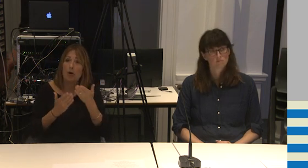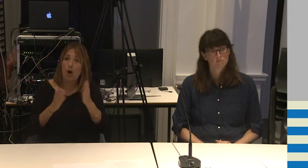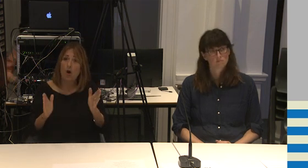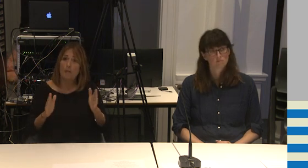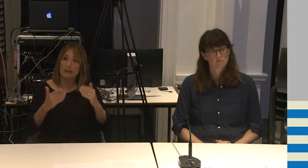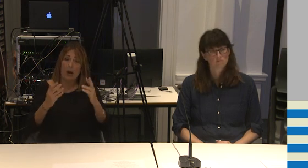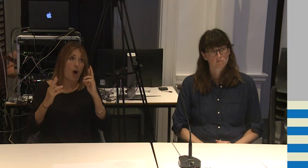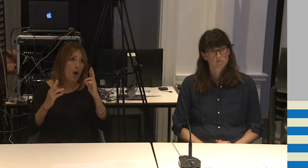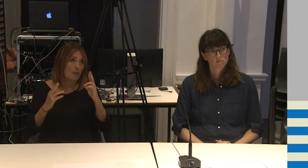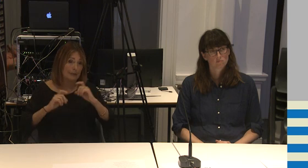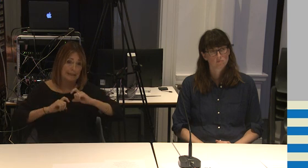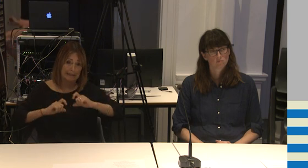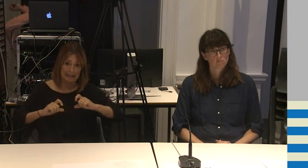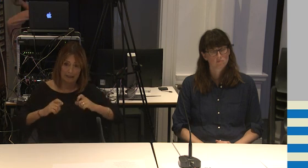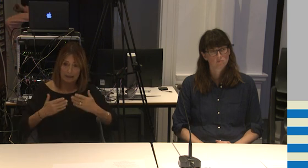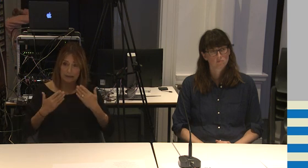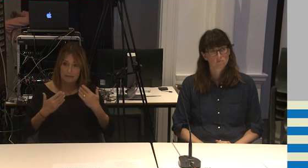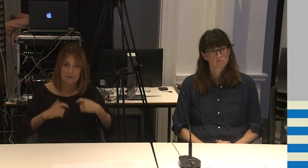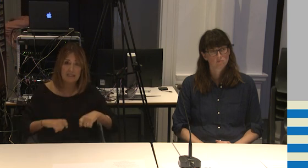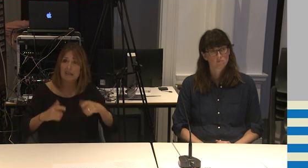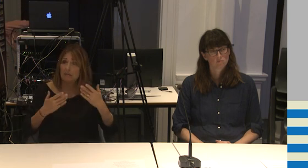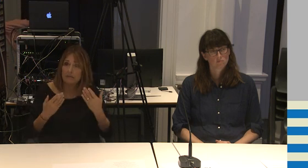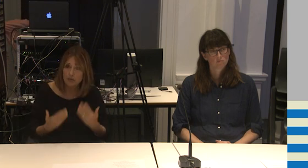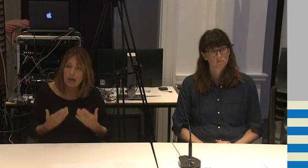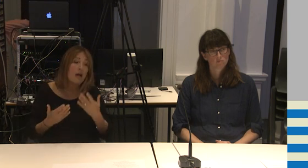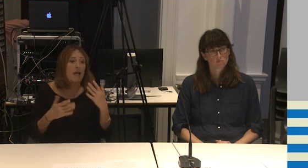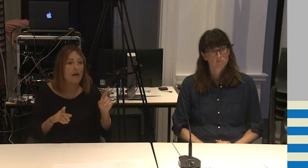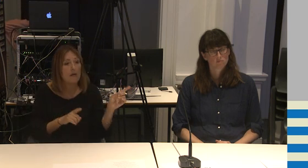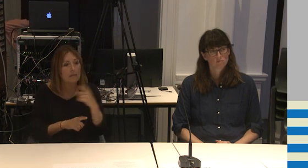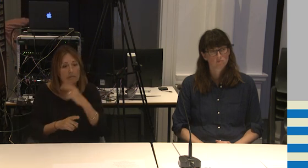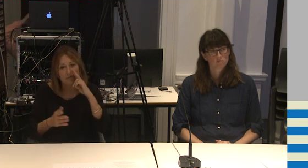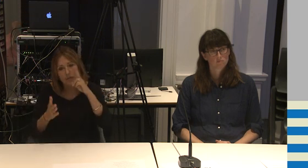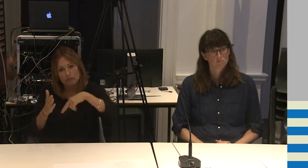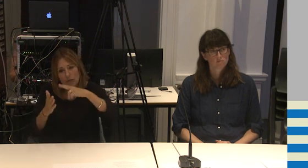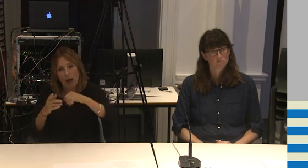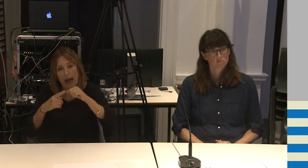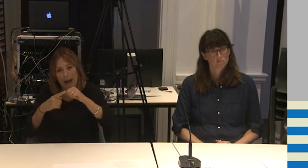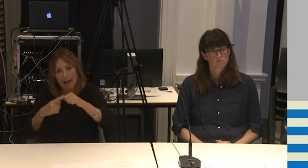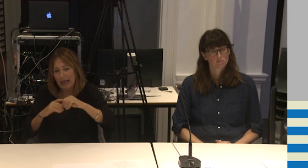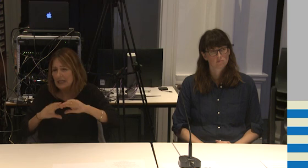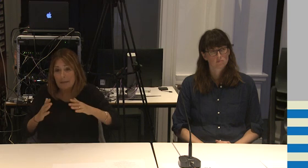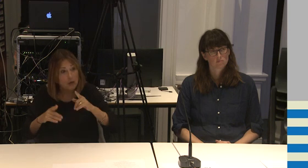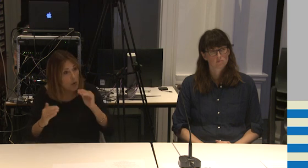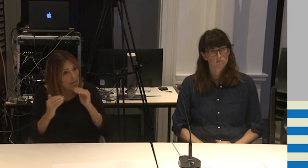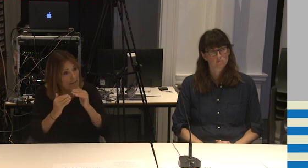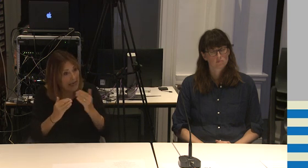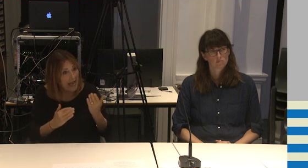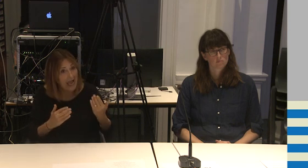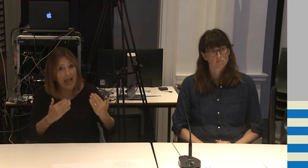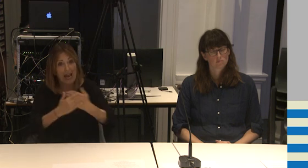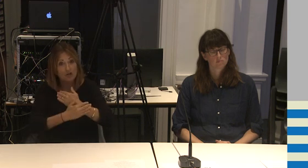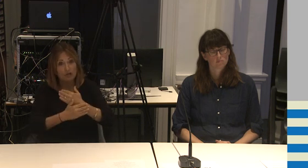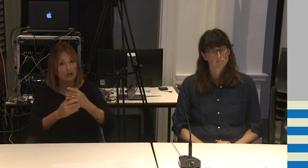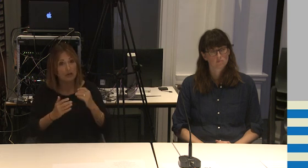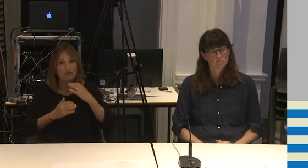hoping it's still the same now, they said that they try to look at everyone's application, even if they don't meet the entry requirements. On top of that,